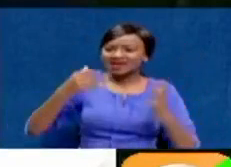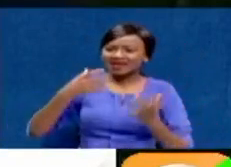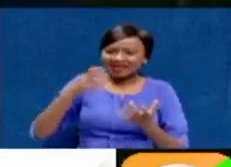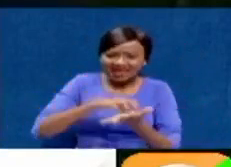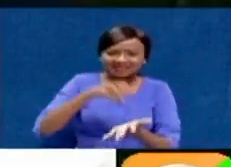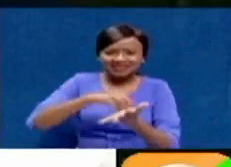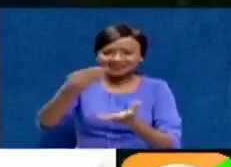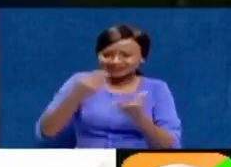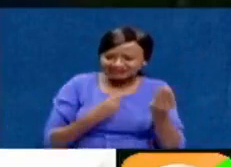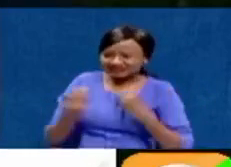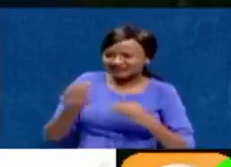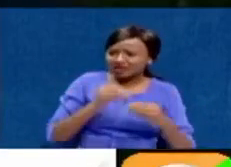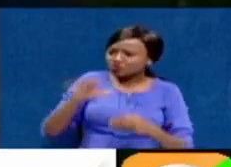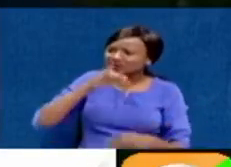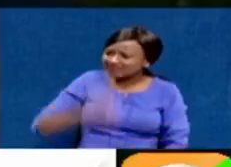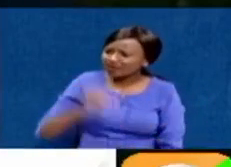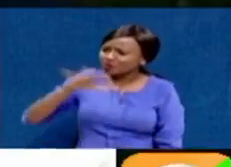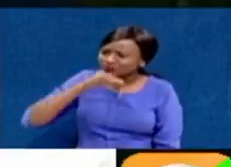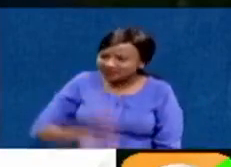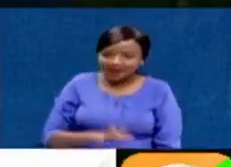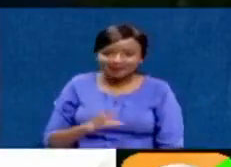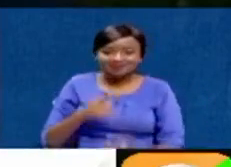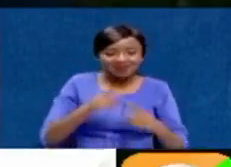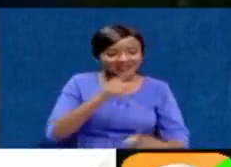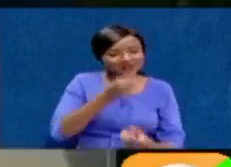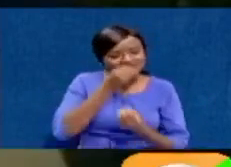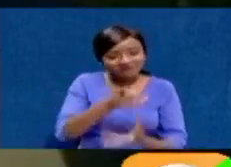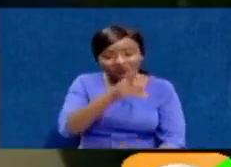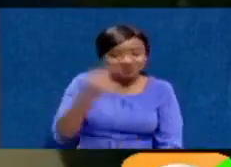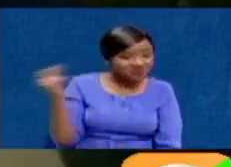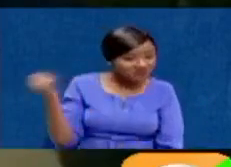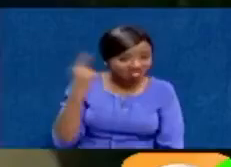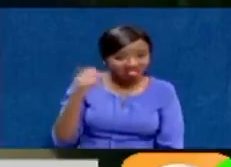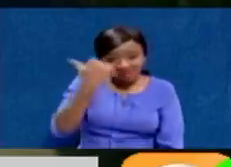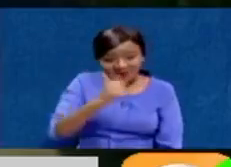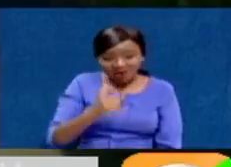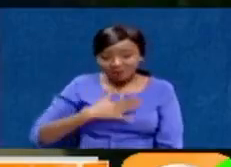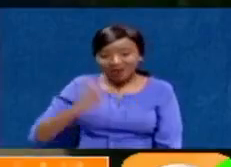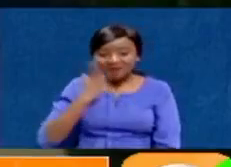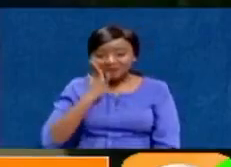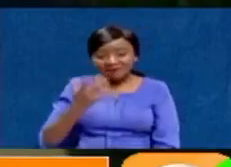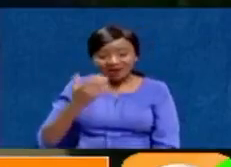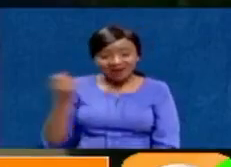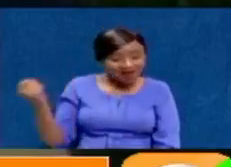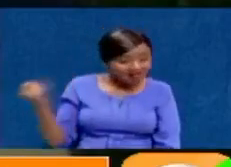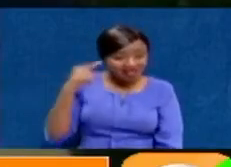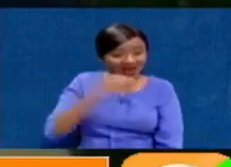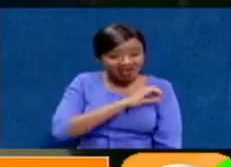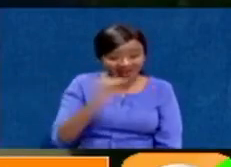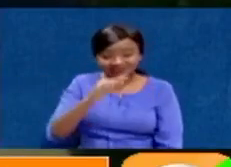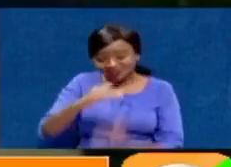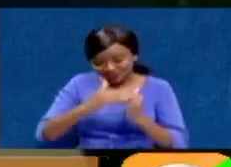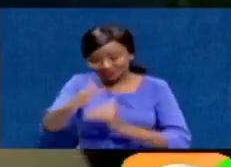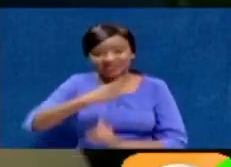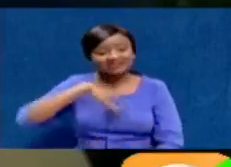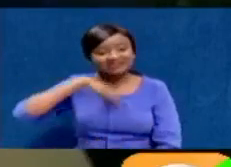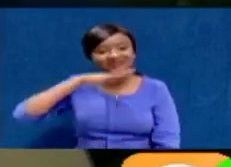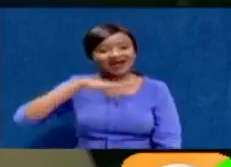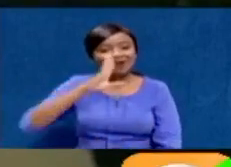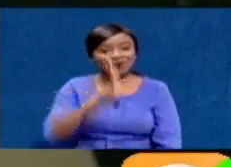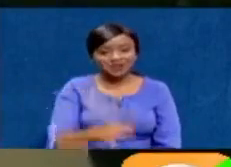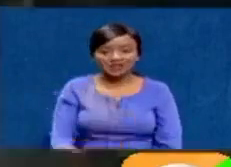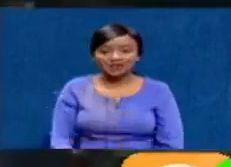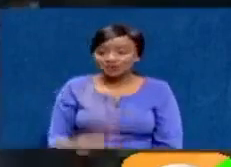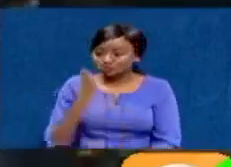Naletewa kesi haski. Na nikamwambia siaskia la mamake hata nikufa. It is not an eyewitness account, but a